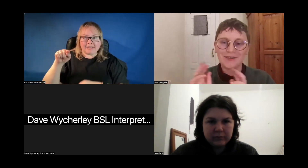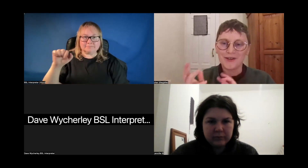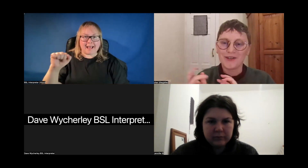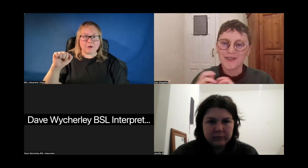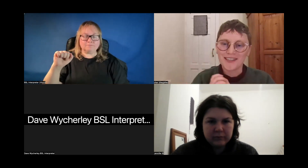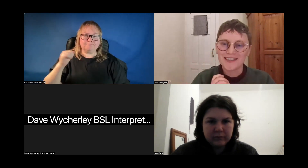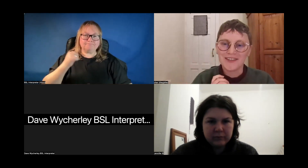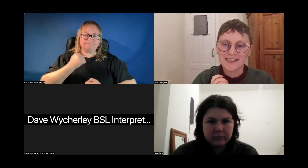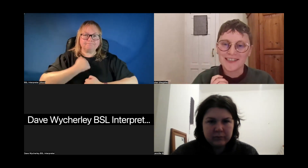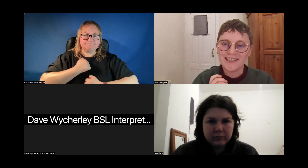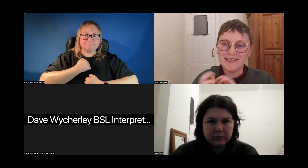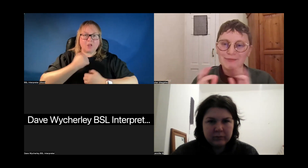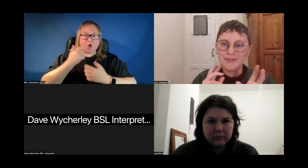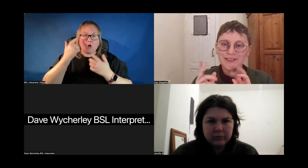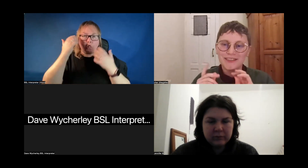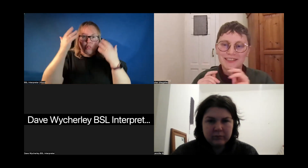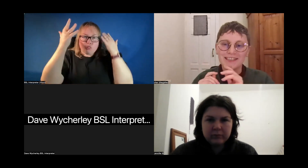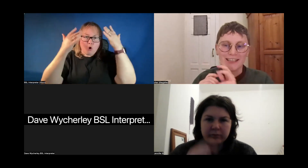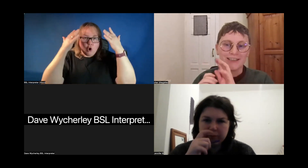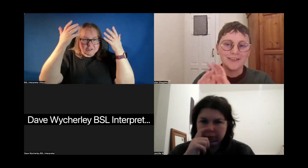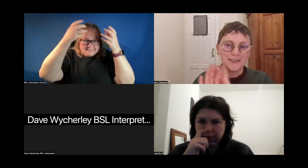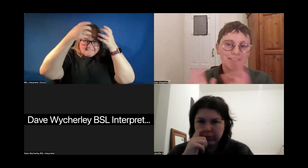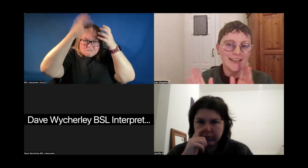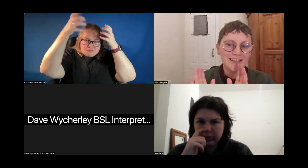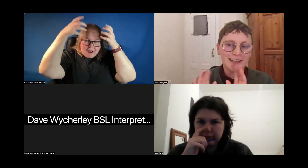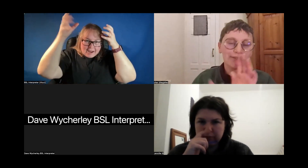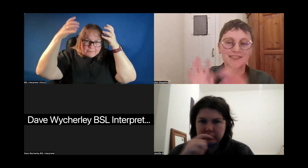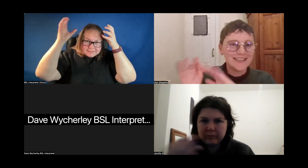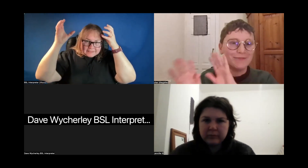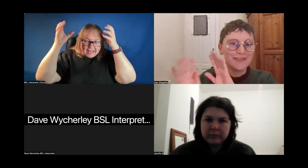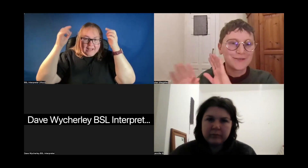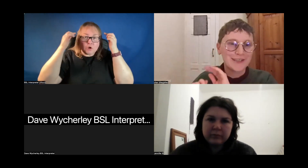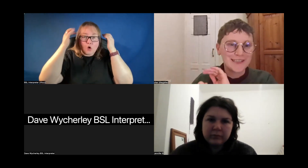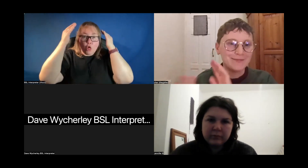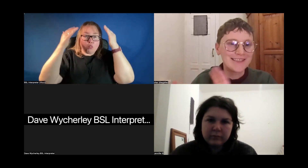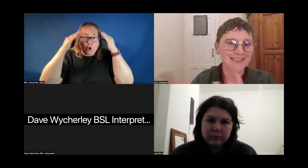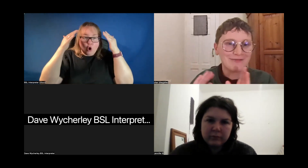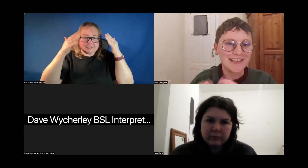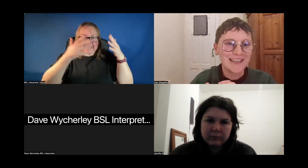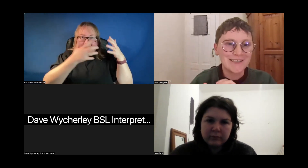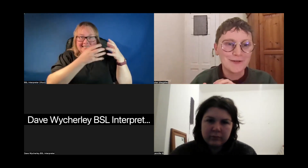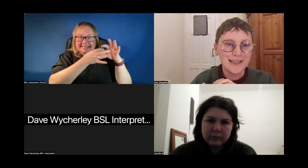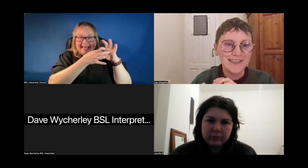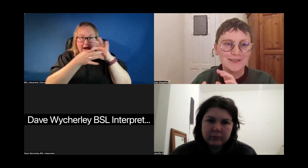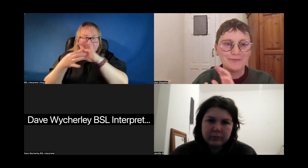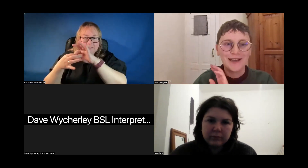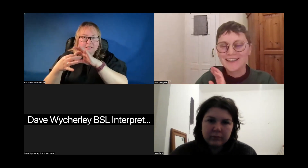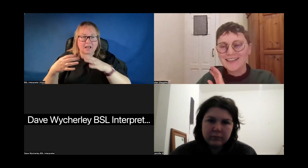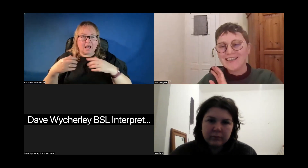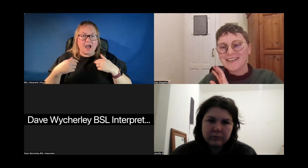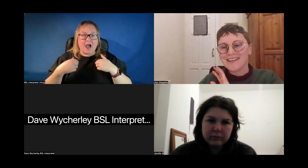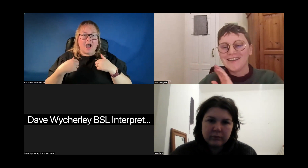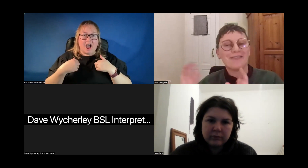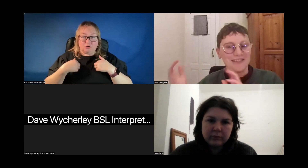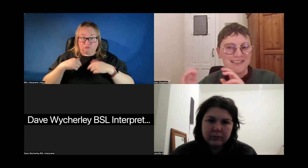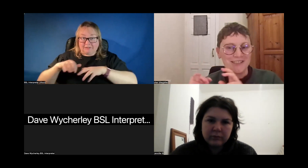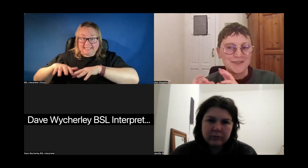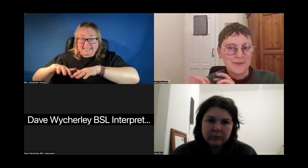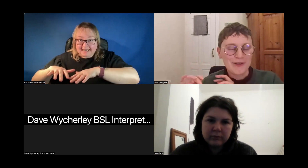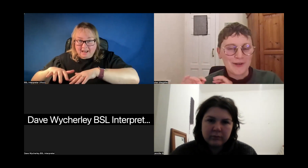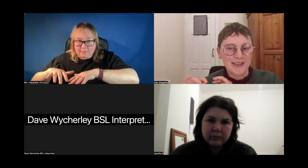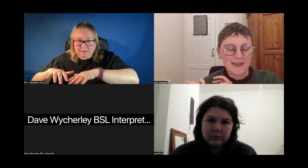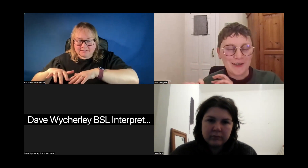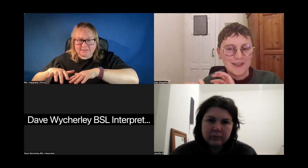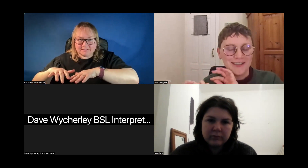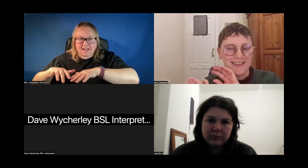whilst kind of the contrast of anxiety producing this tangle. And that I was in the midst of writing a message and realized that we had to come back, that resonates